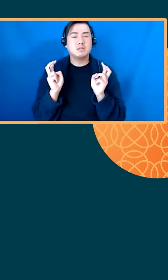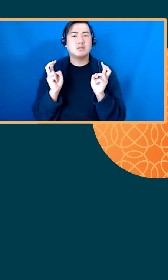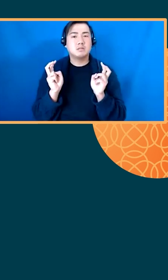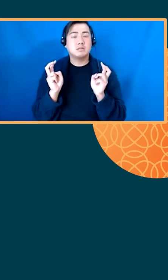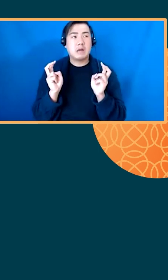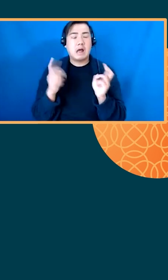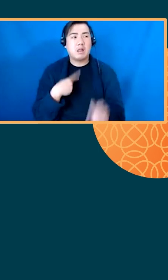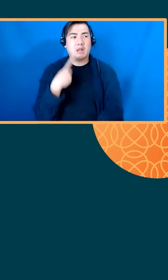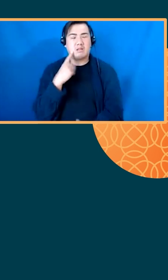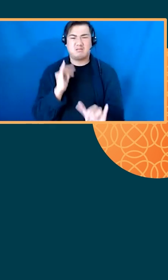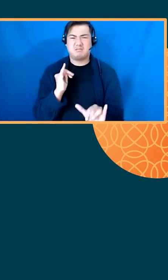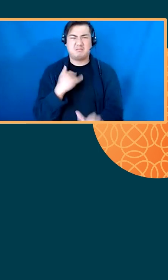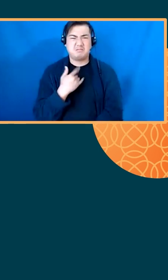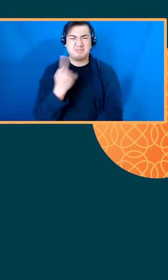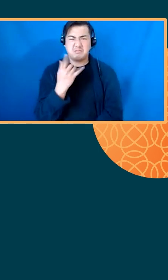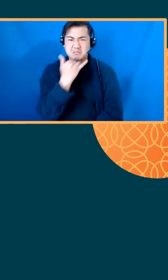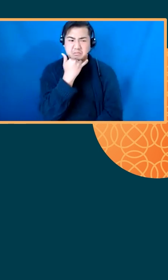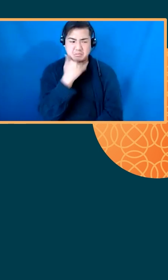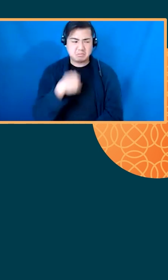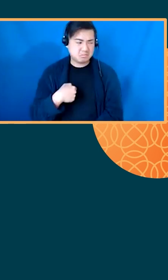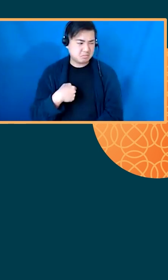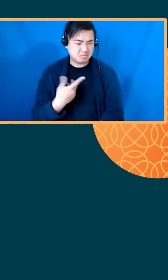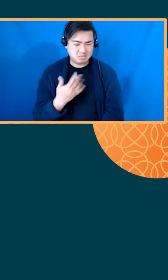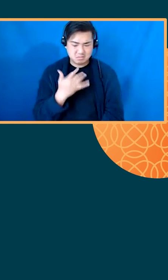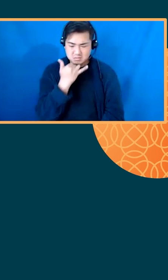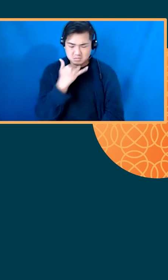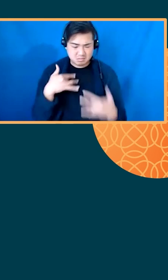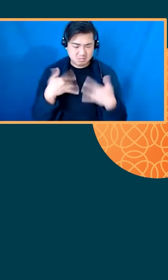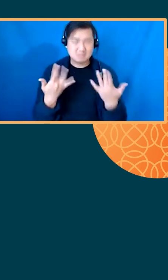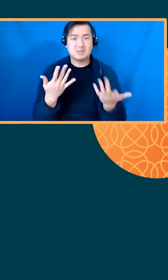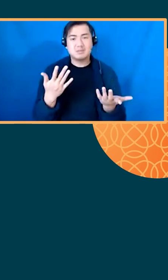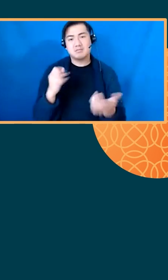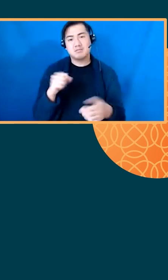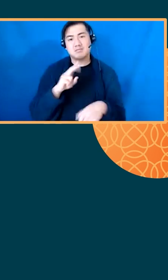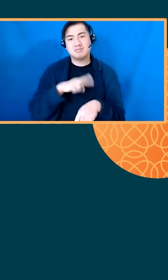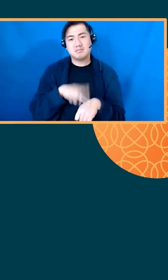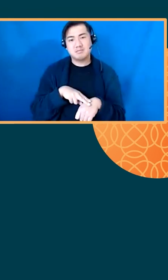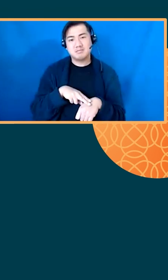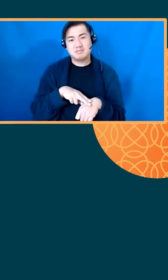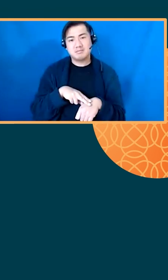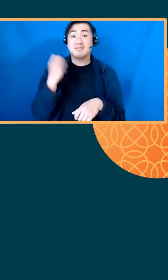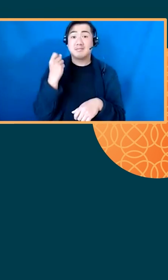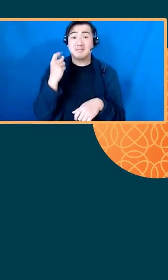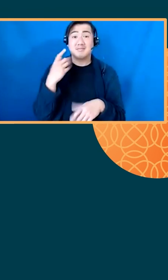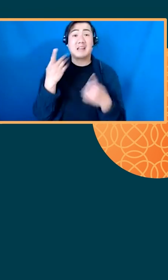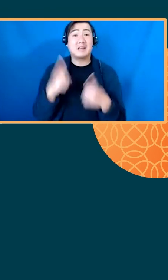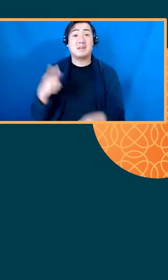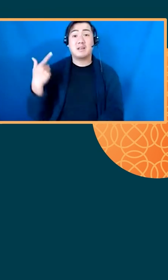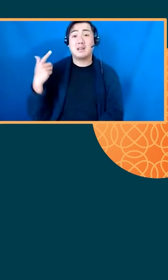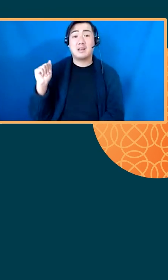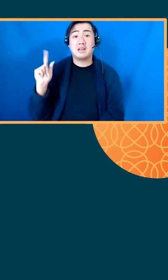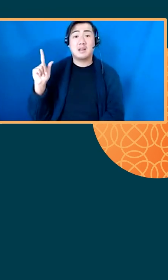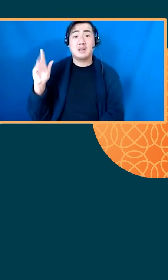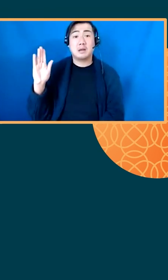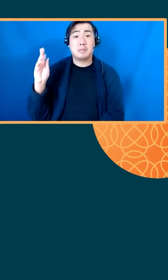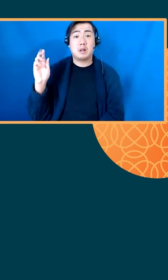really something wrong with me. Like, what is that? And of course, you know, things like, yes, my gallbladder got removed, but that wasn't it. It was just